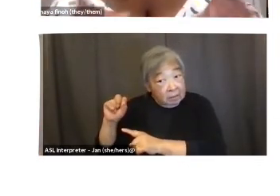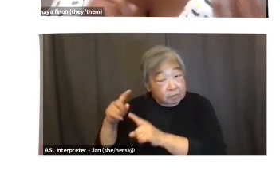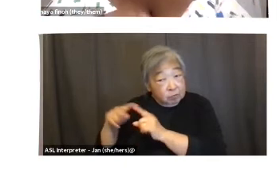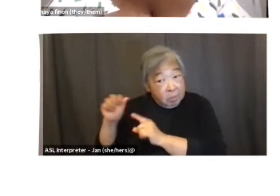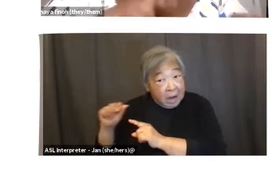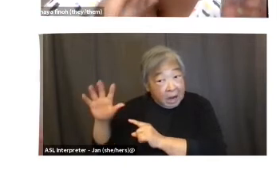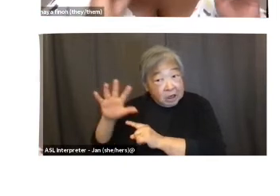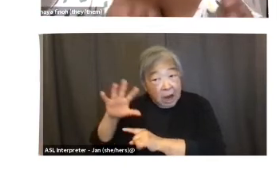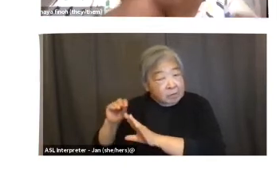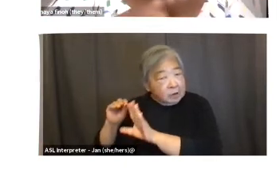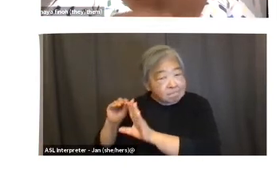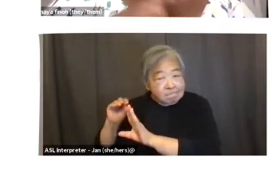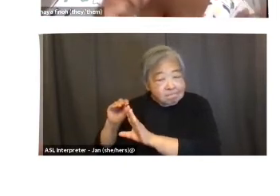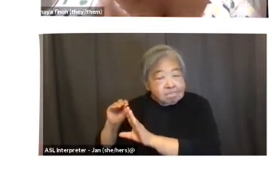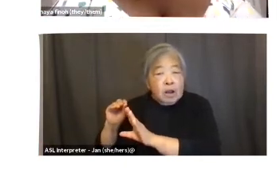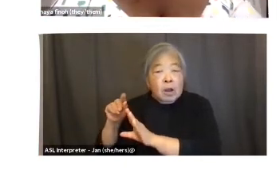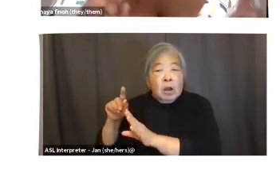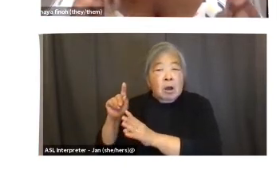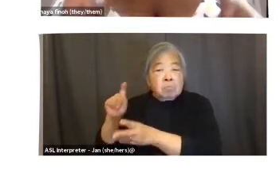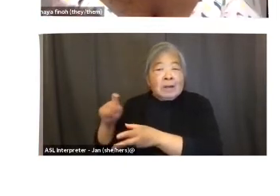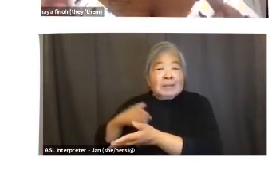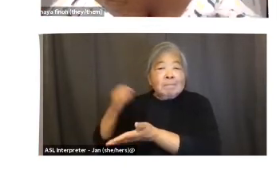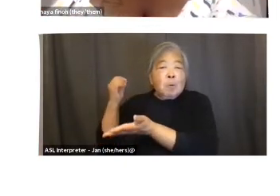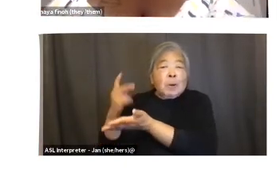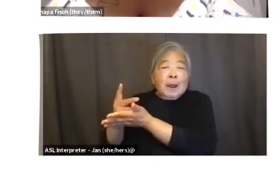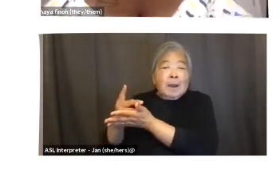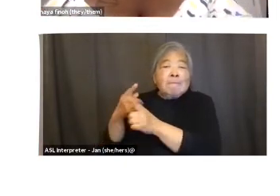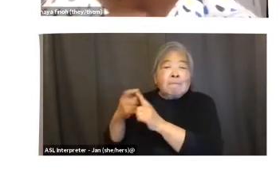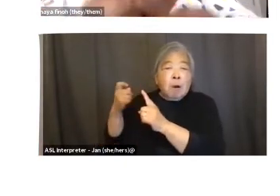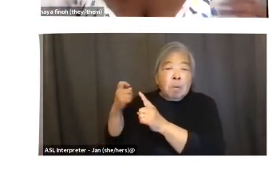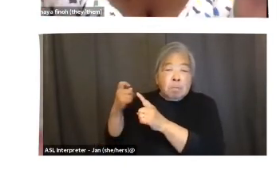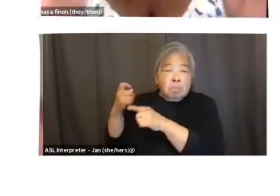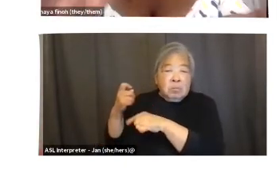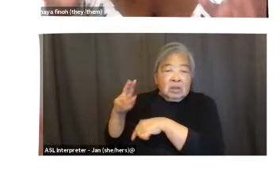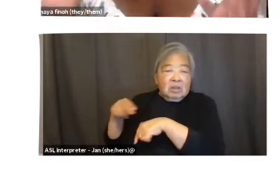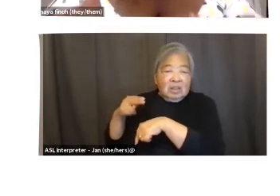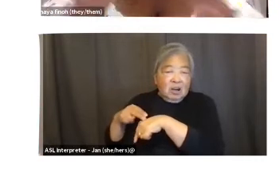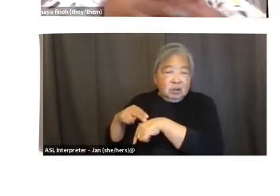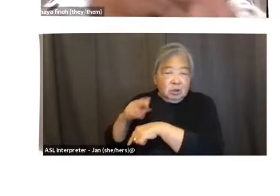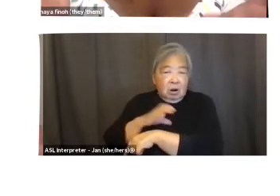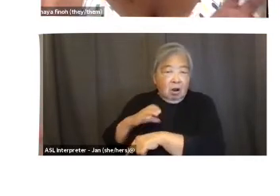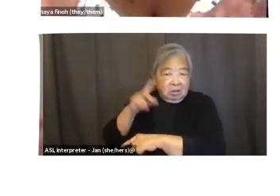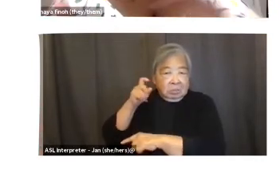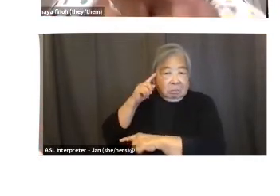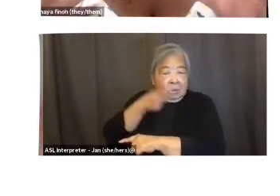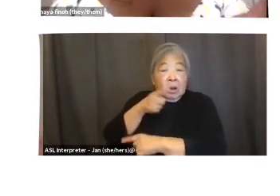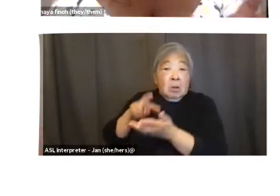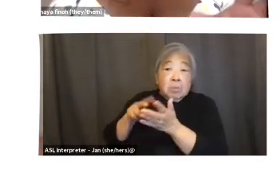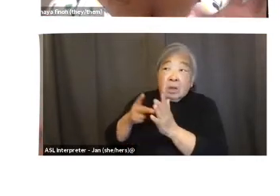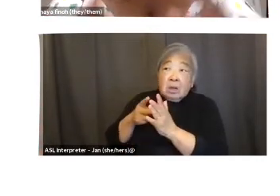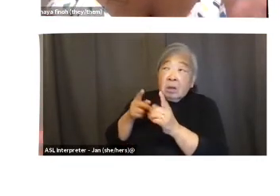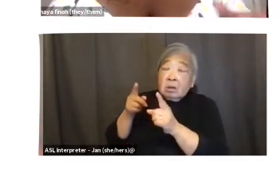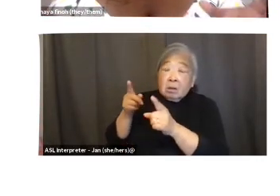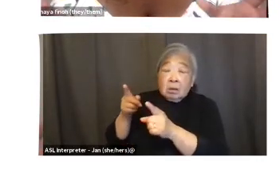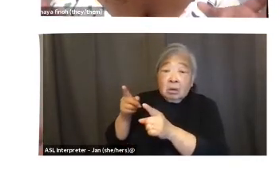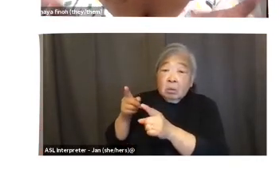who can be admitted only by the authorization of the National Congress. So there was a very explicit blocking of anyone who could mess